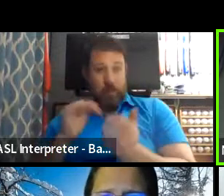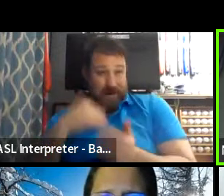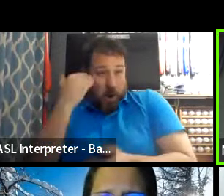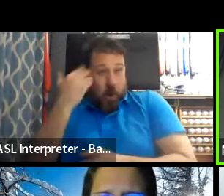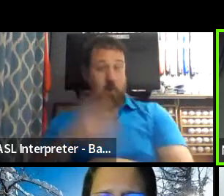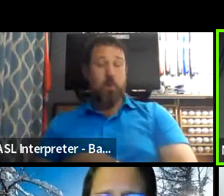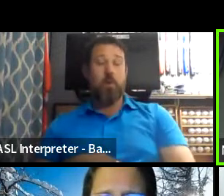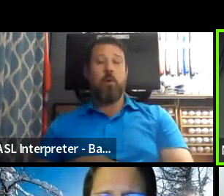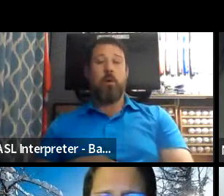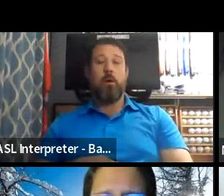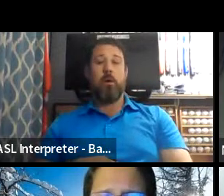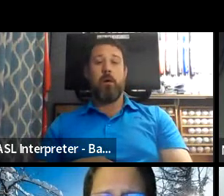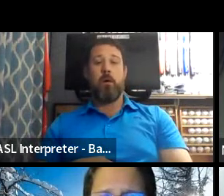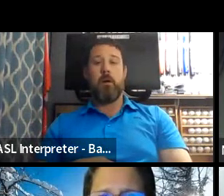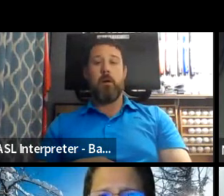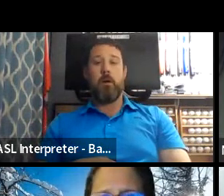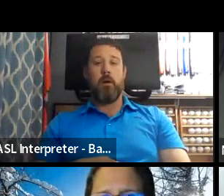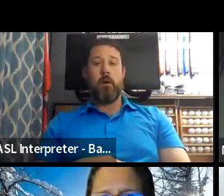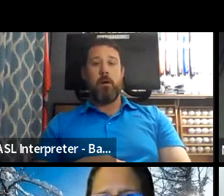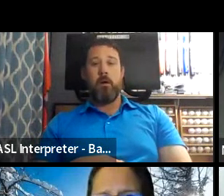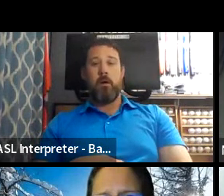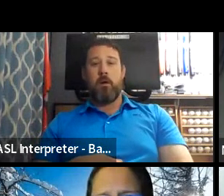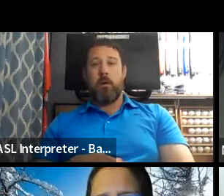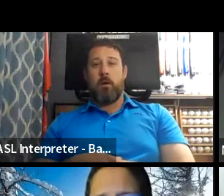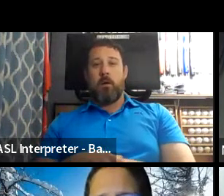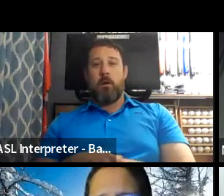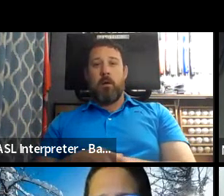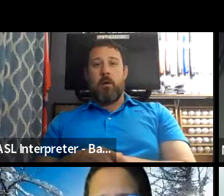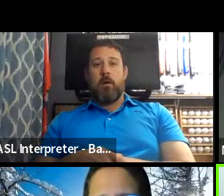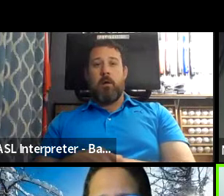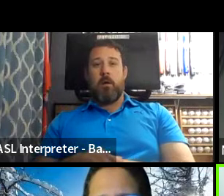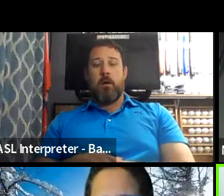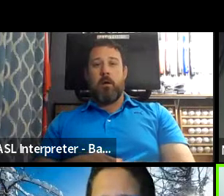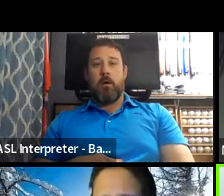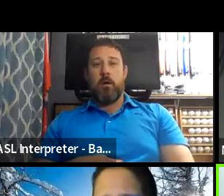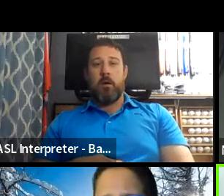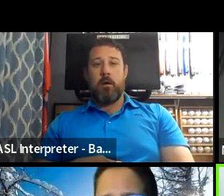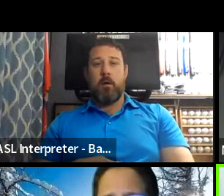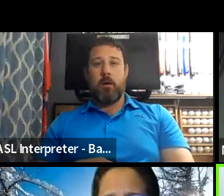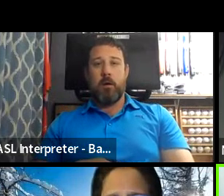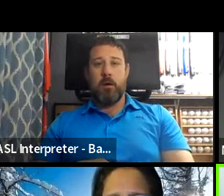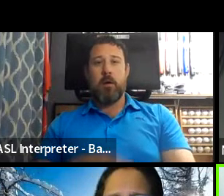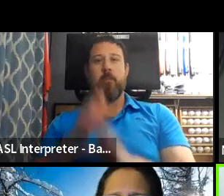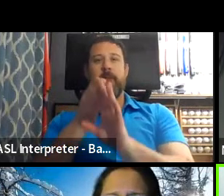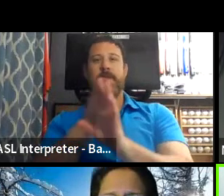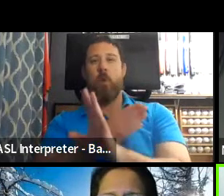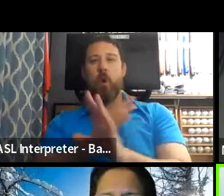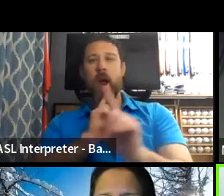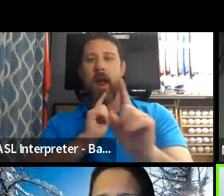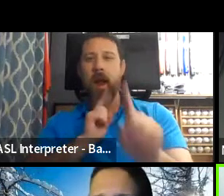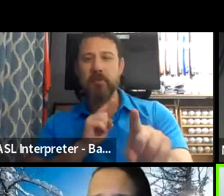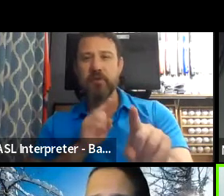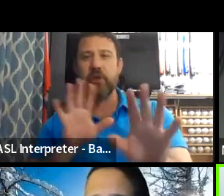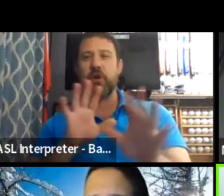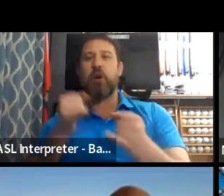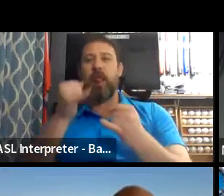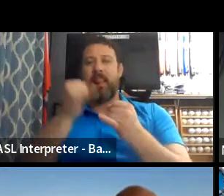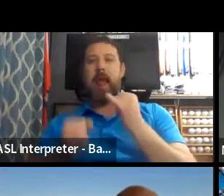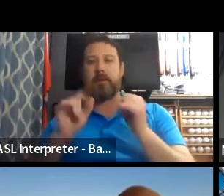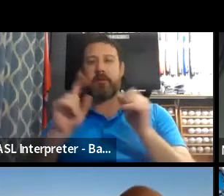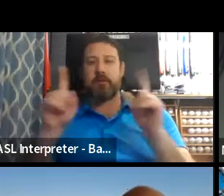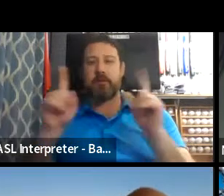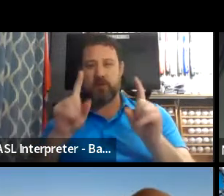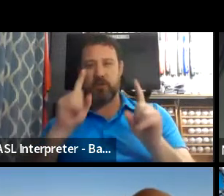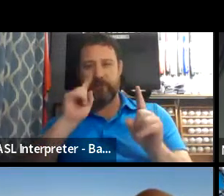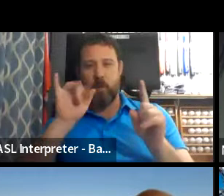yet? Before you answer, Nick, yeah, I would ask that first, let's make this the last question for this